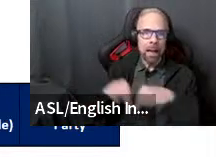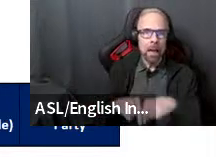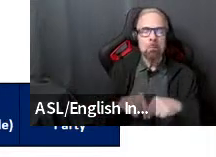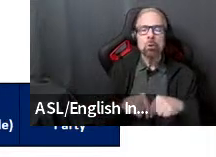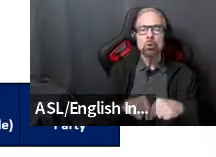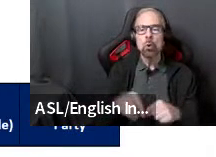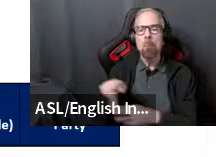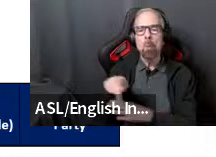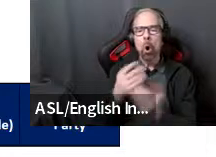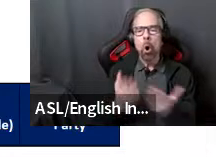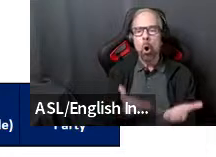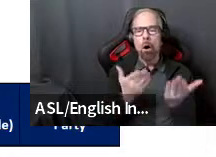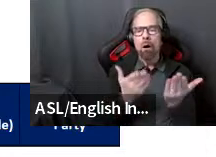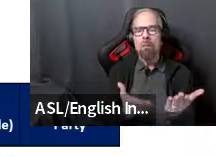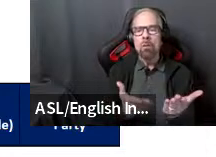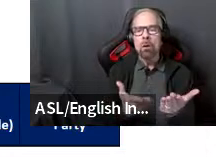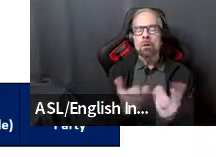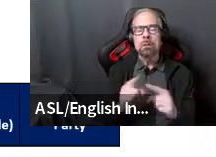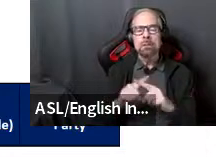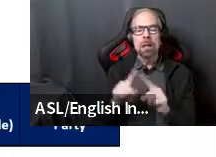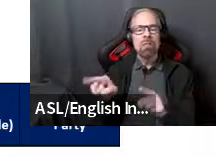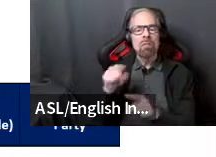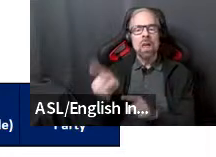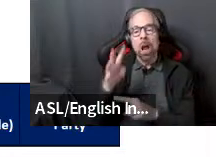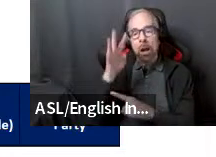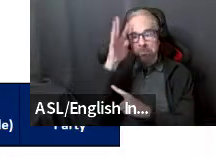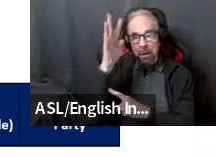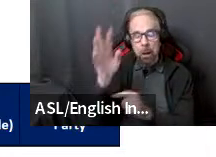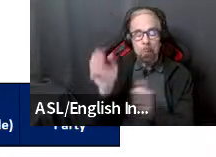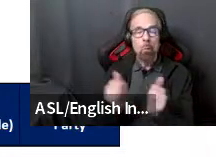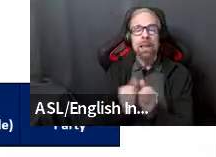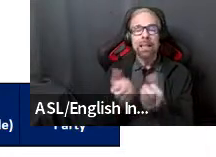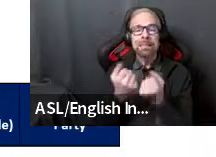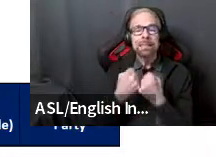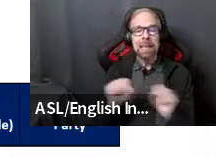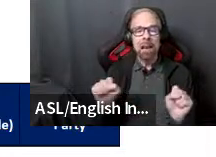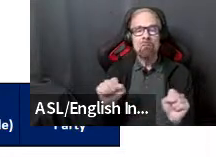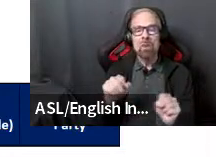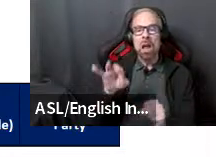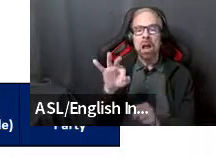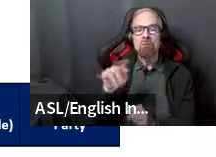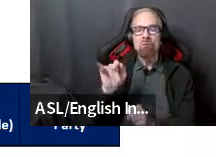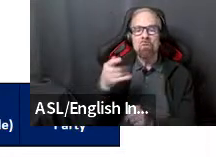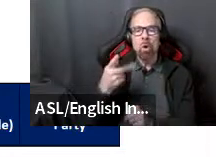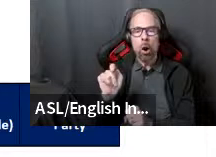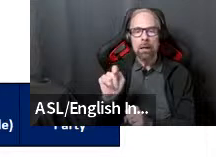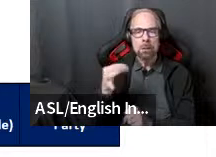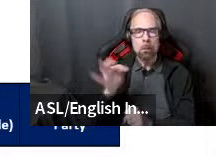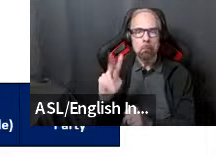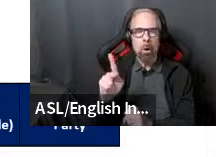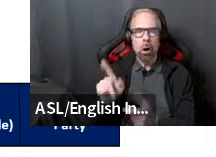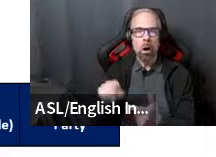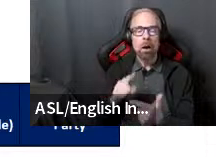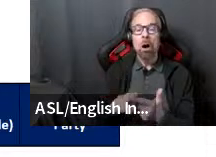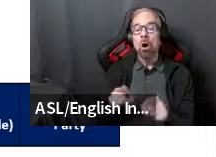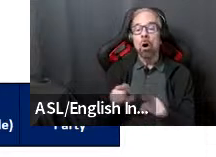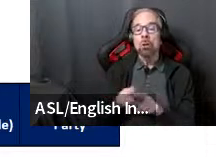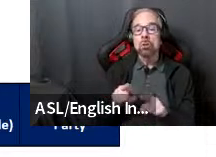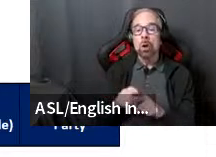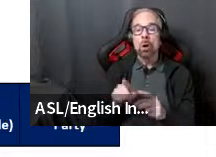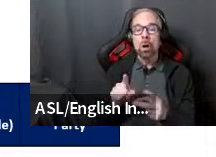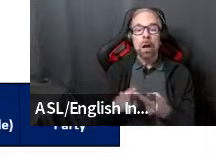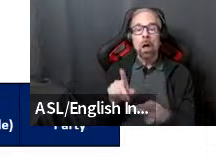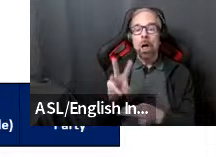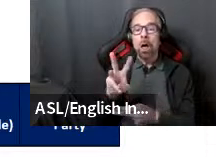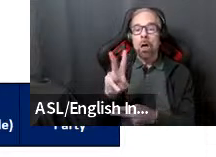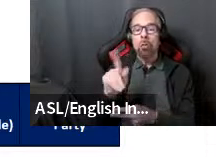same architects that came up with Saving Forest Park, for instance, the Williger